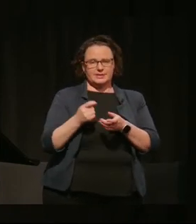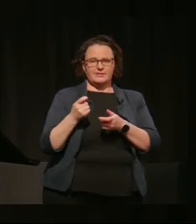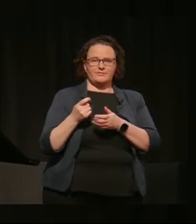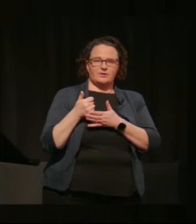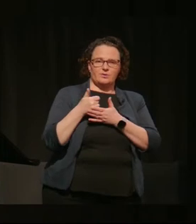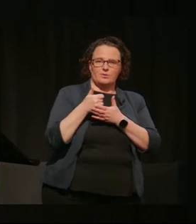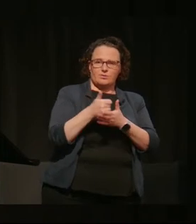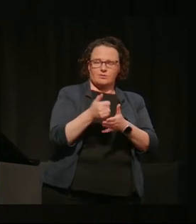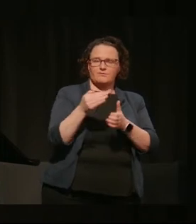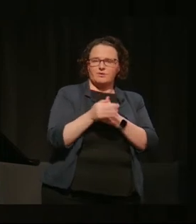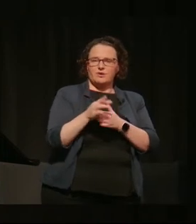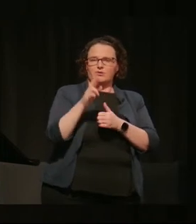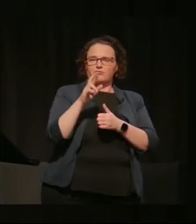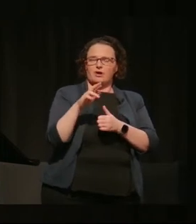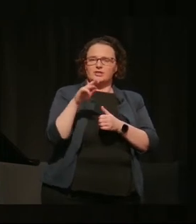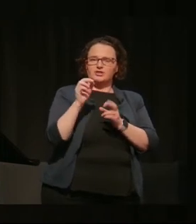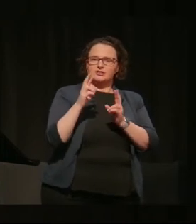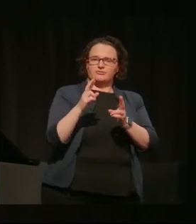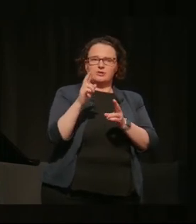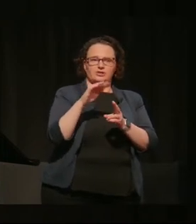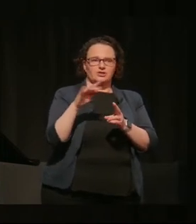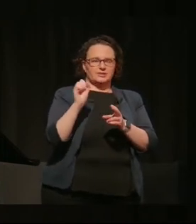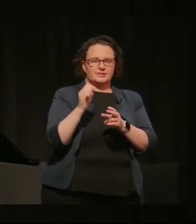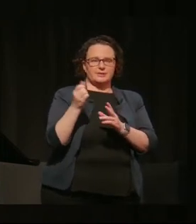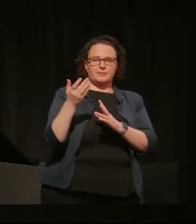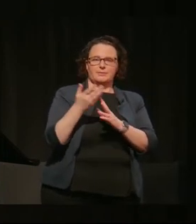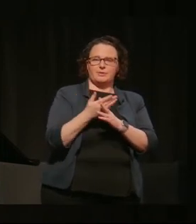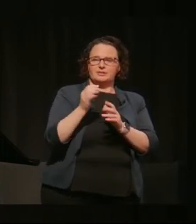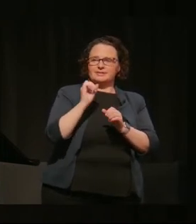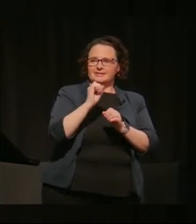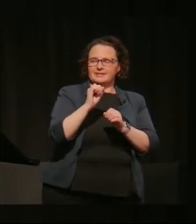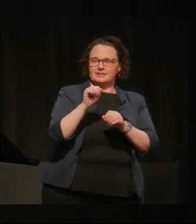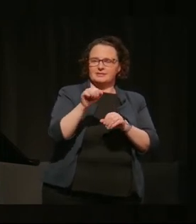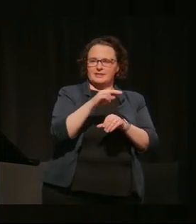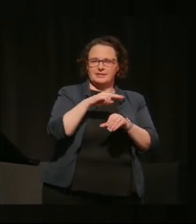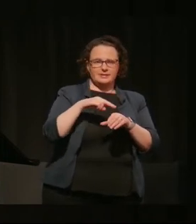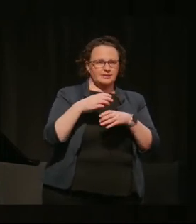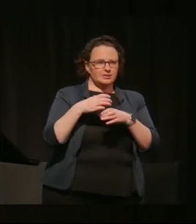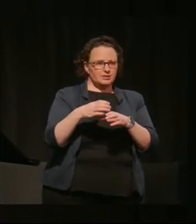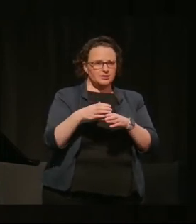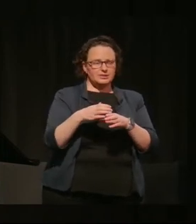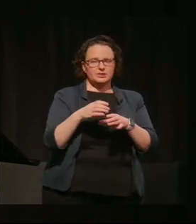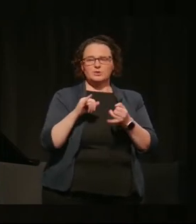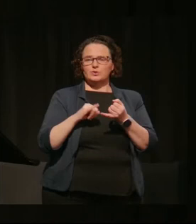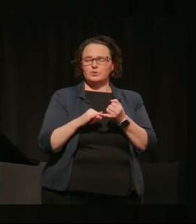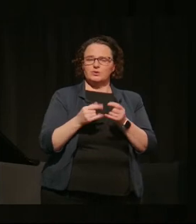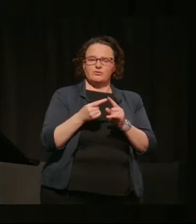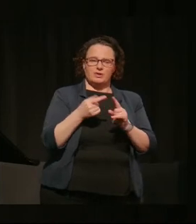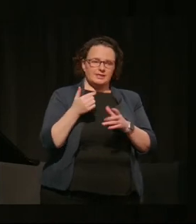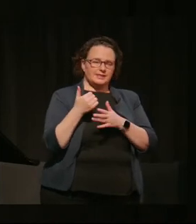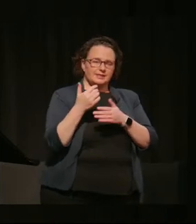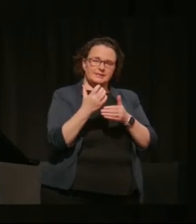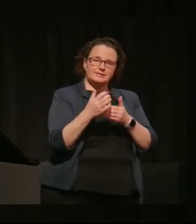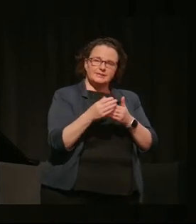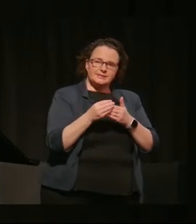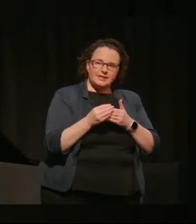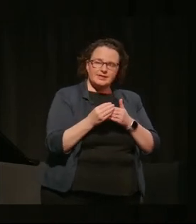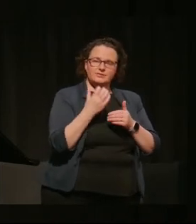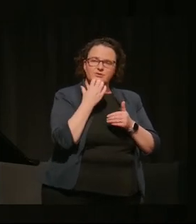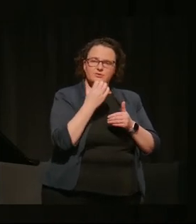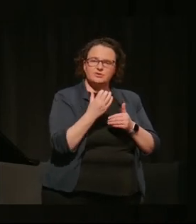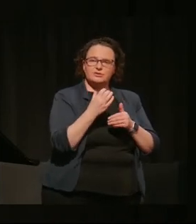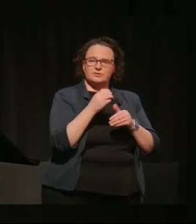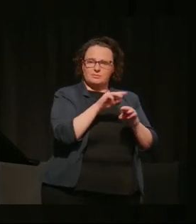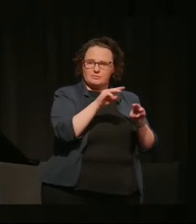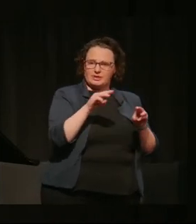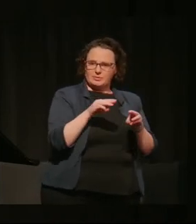Nations to honor non-Jews who risked their lives to save Jewish people during the Holocaust. I invite Dr. Morris